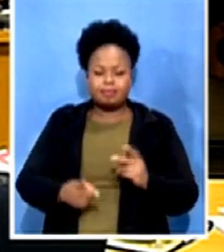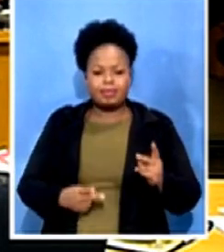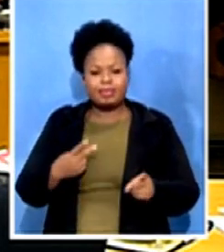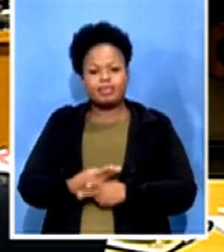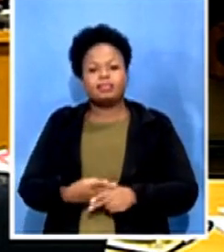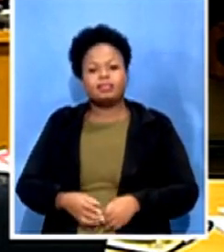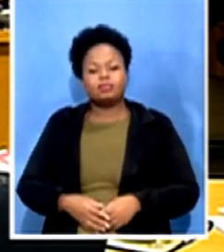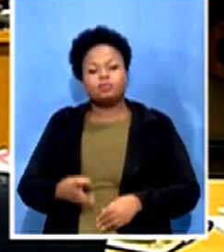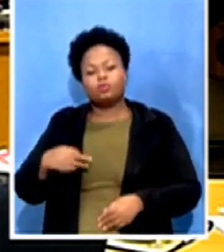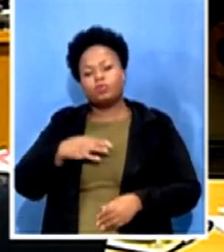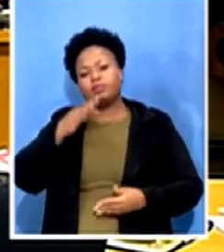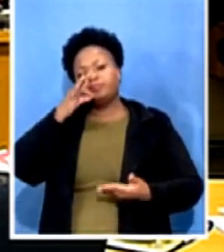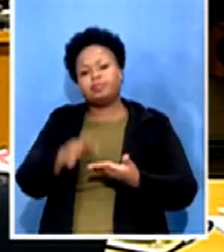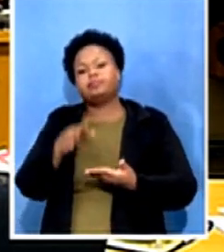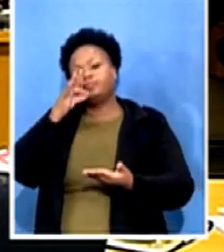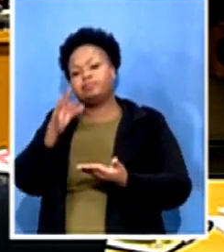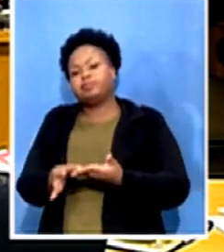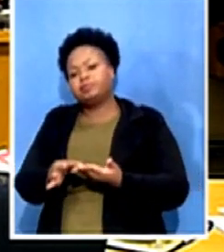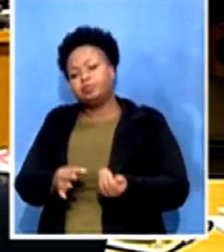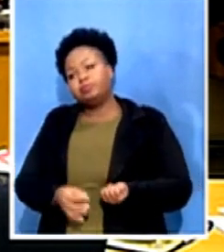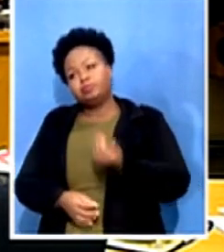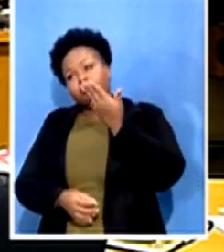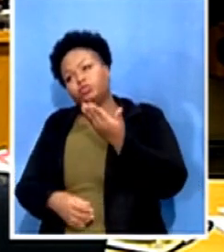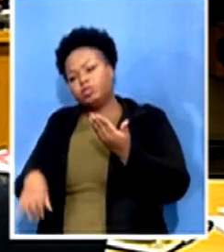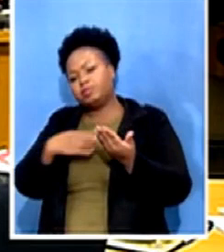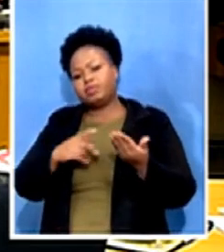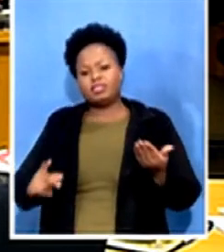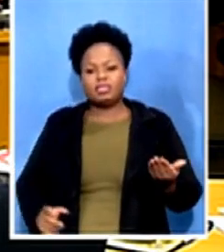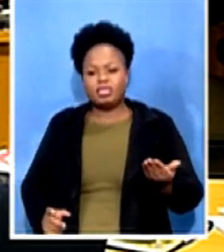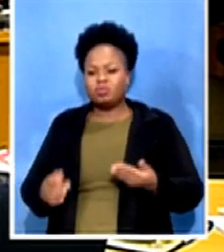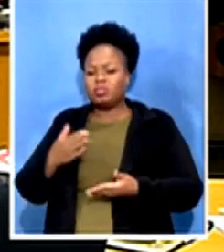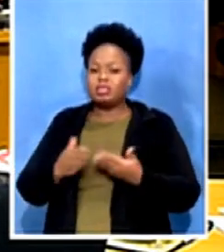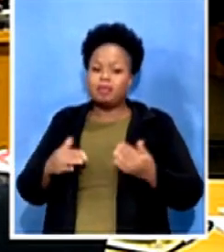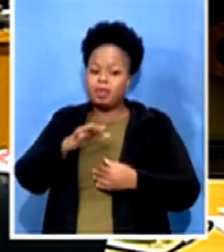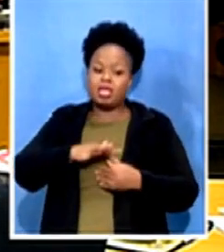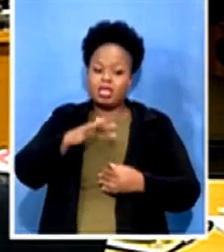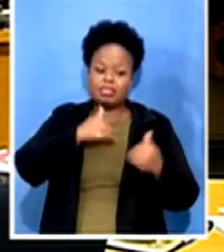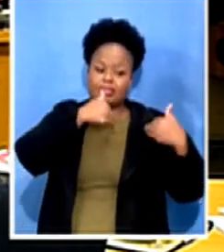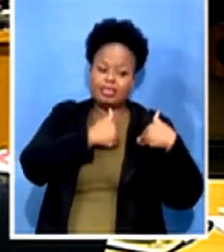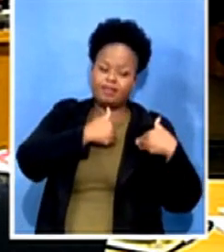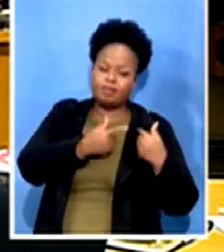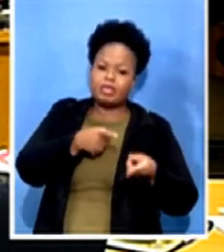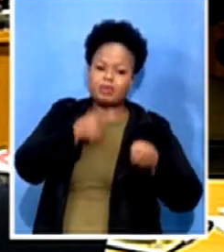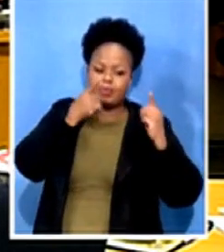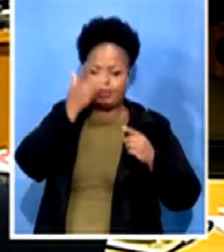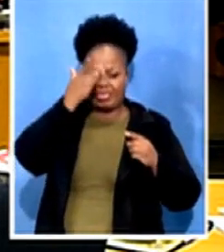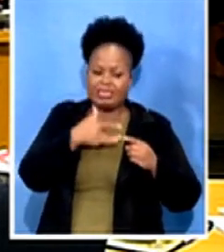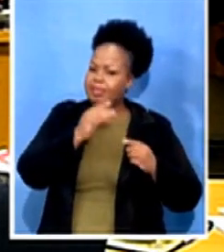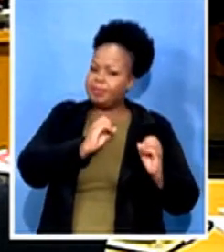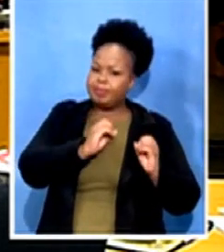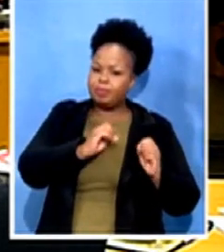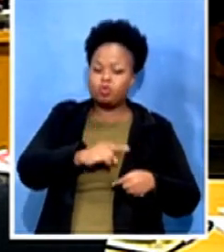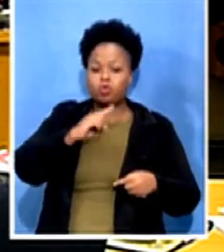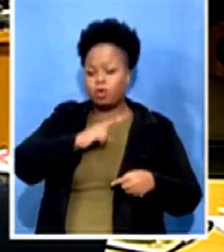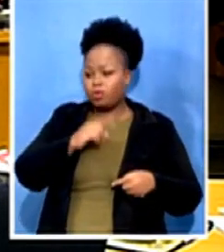President for areas which are not hotspots. Because clearly from what we can see now, we can either